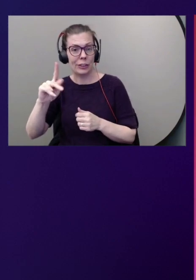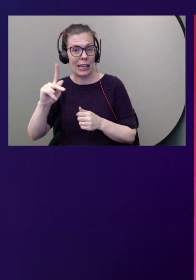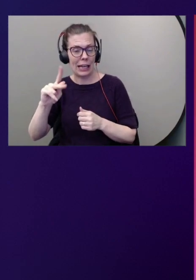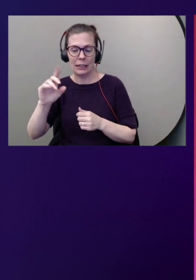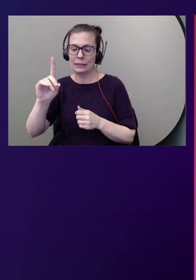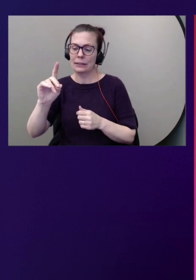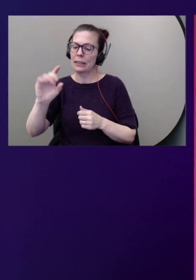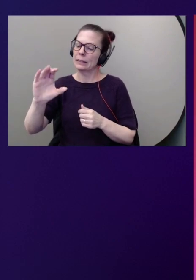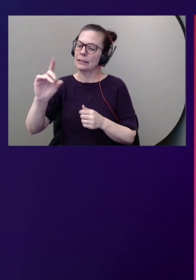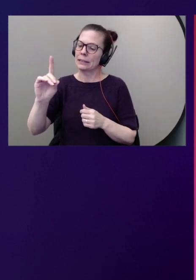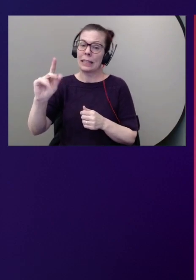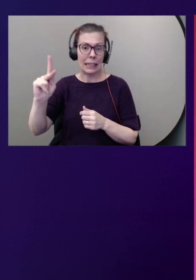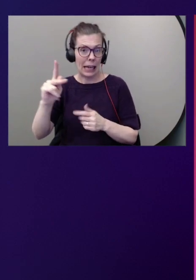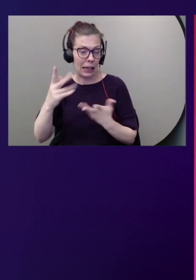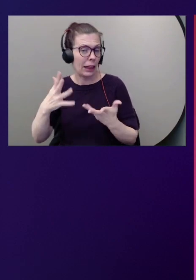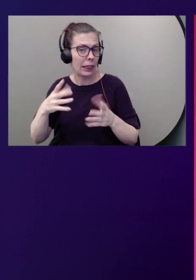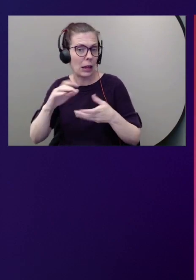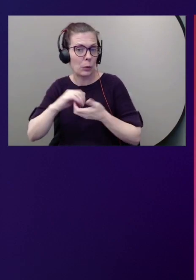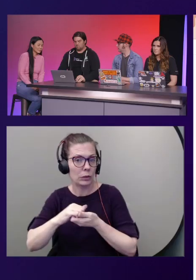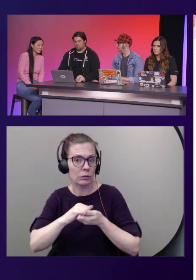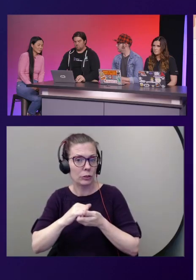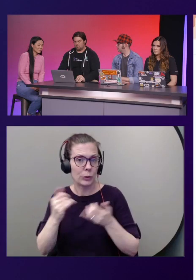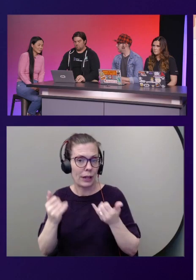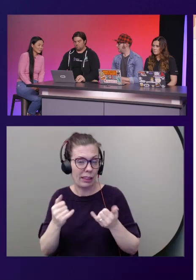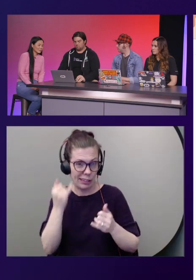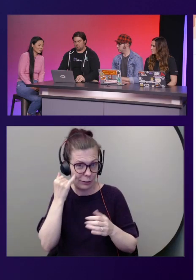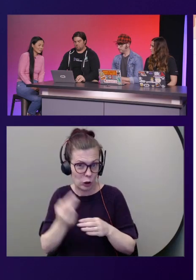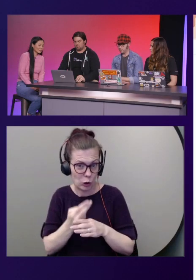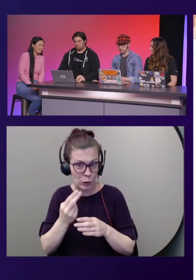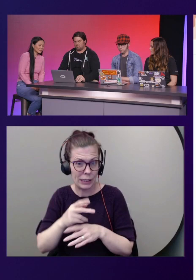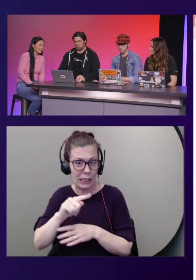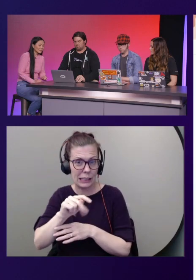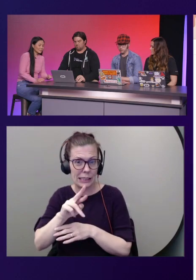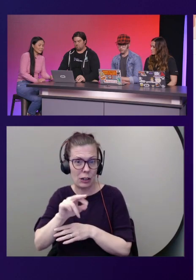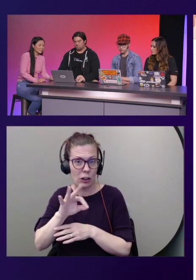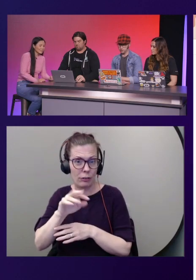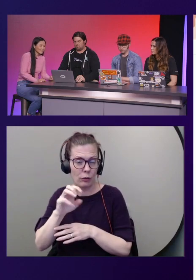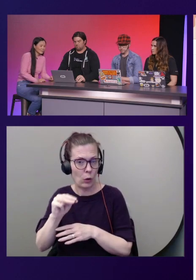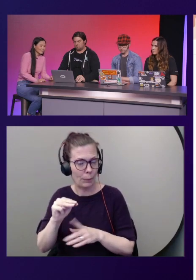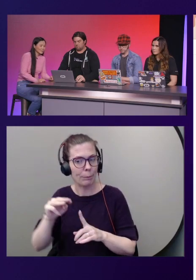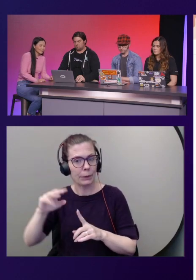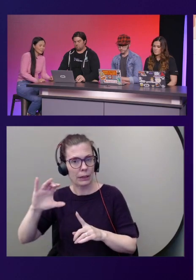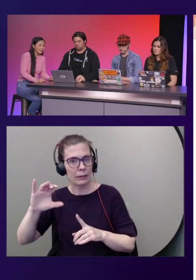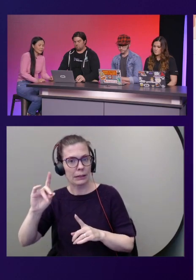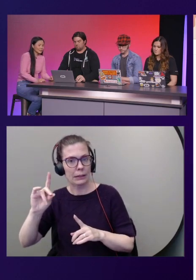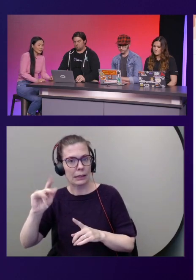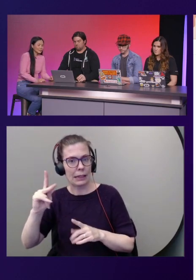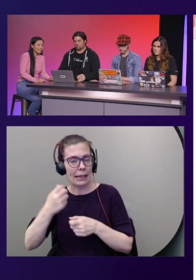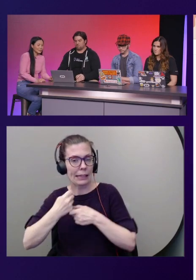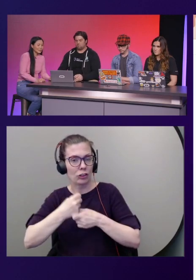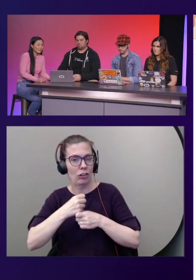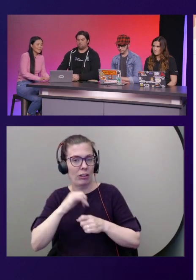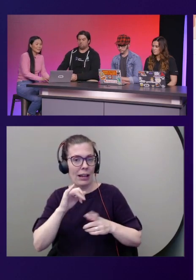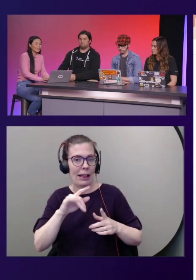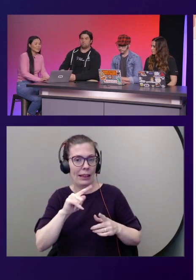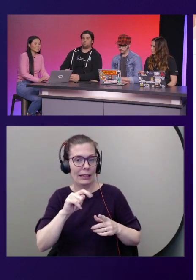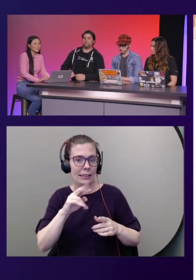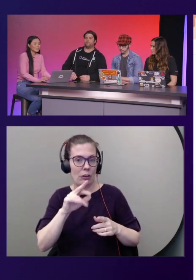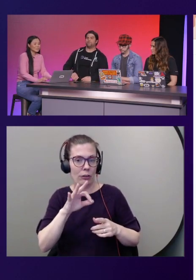chat. If you're using Terraform, you can use CDK to generate Terraform as well.